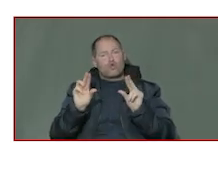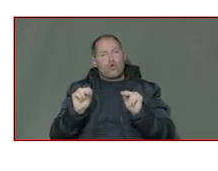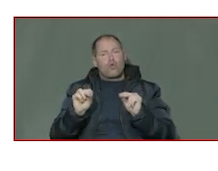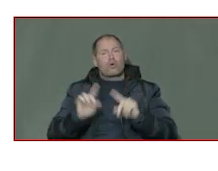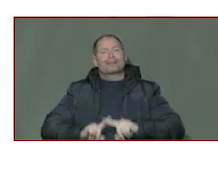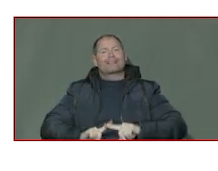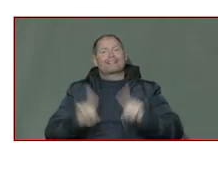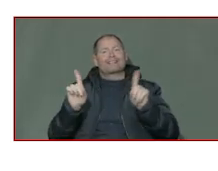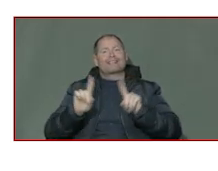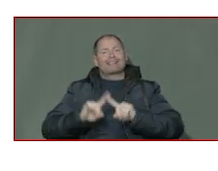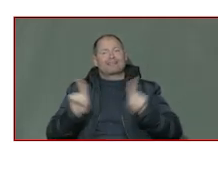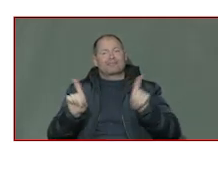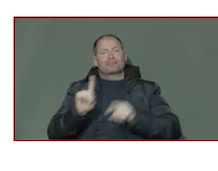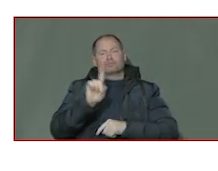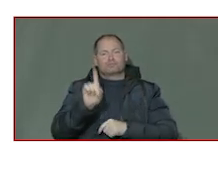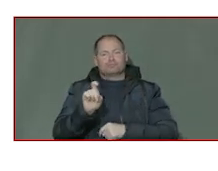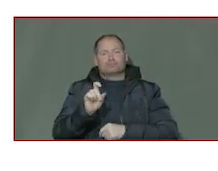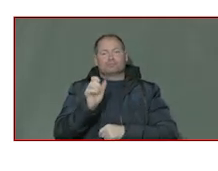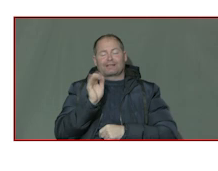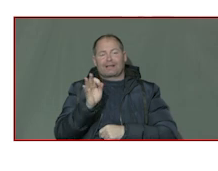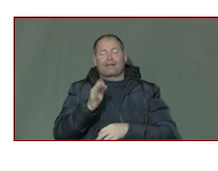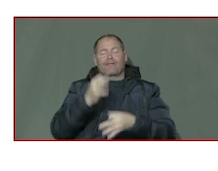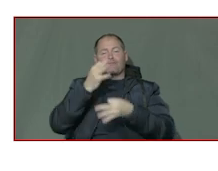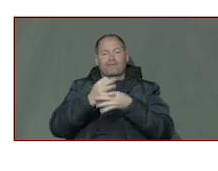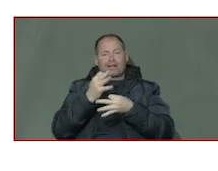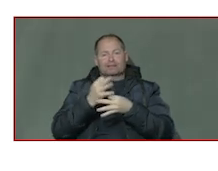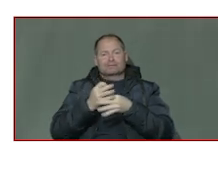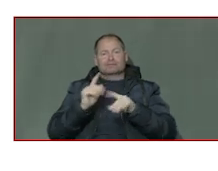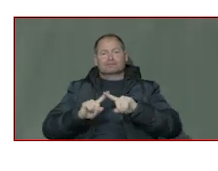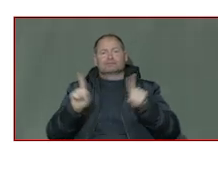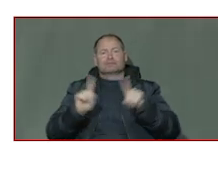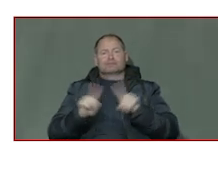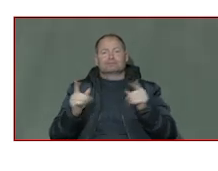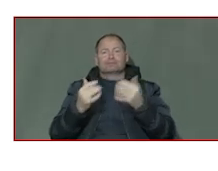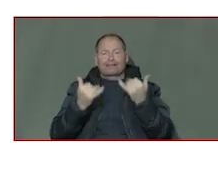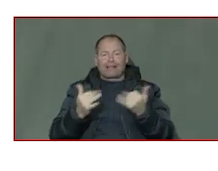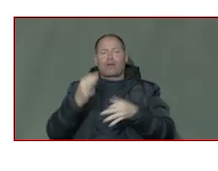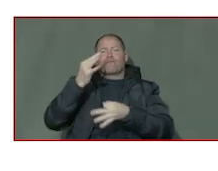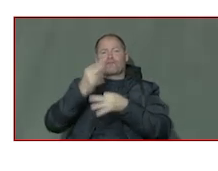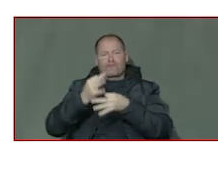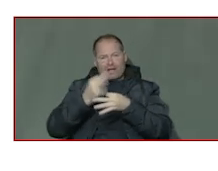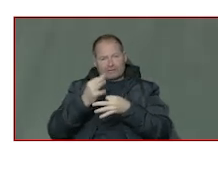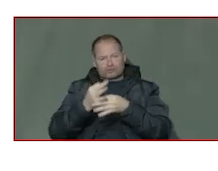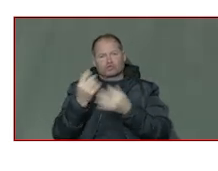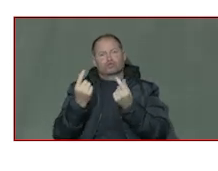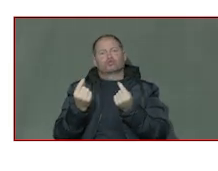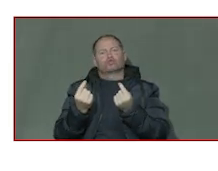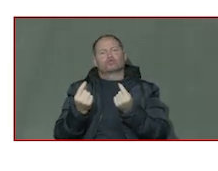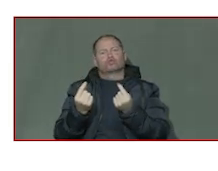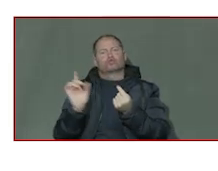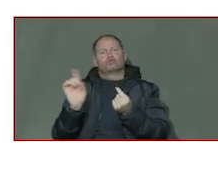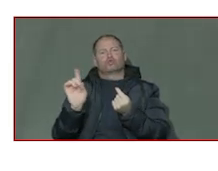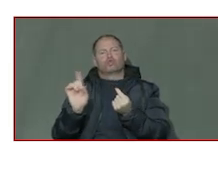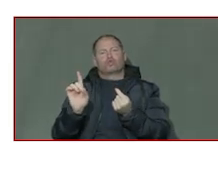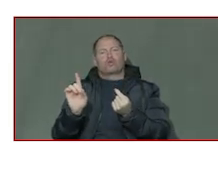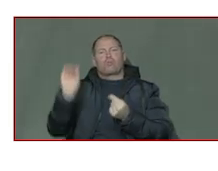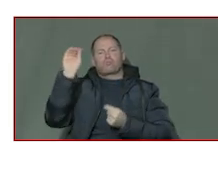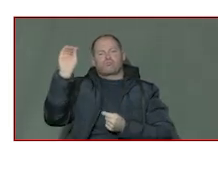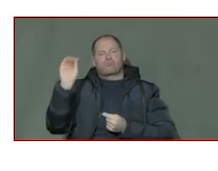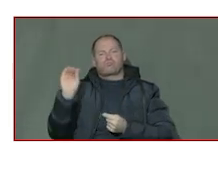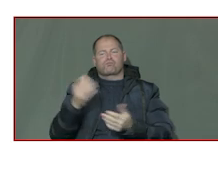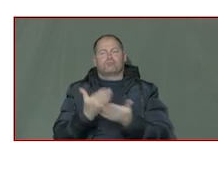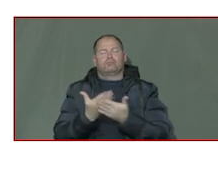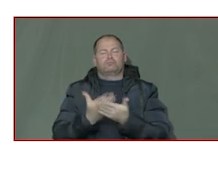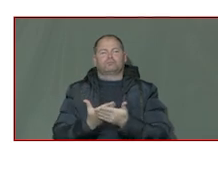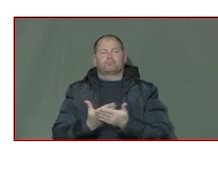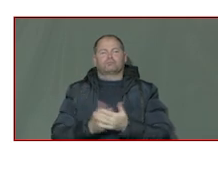differences. If they ask for functional differences, then you give the functions of each. That will be the